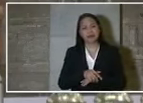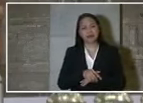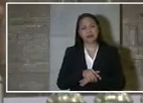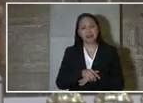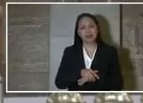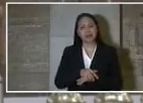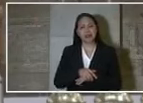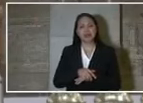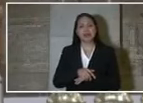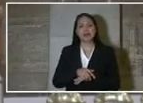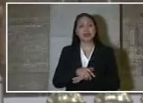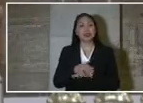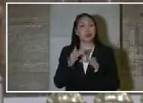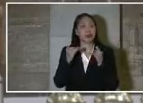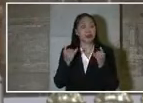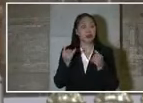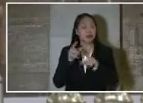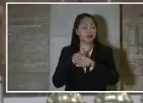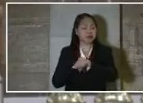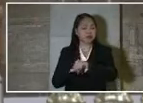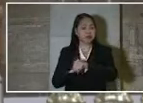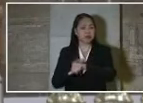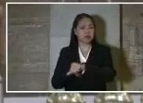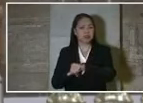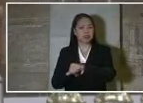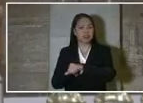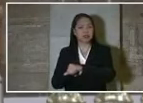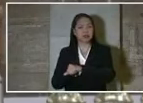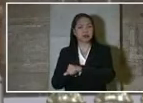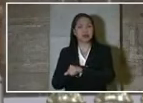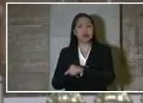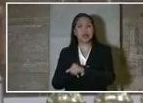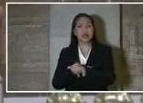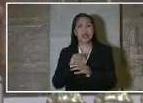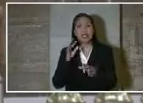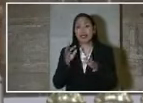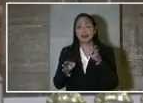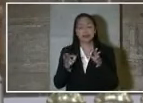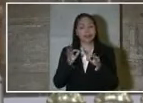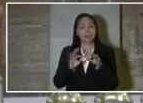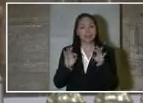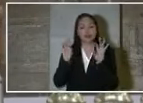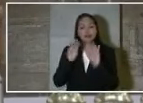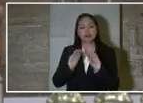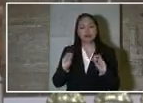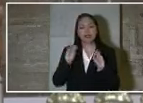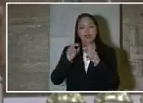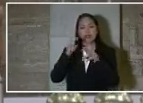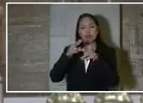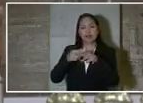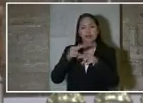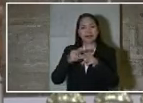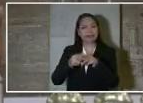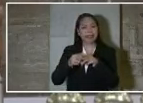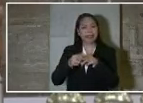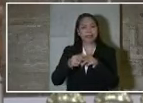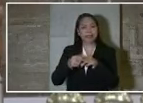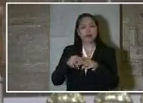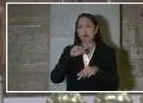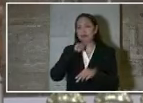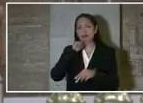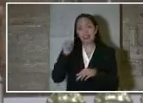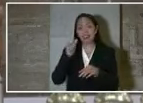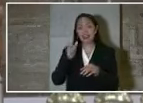Kaya nga, sa panahon natin ngayon, kapag ka wala kang pangalan, hindi mo